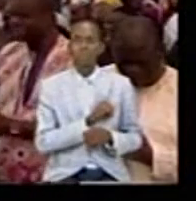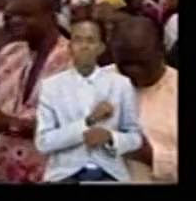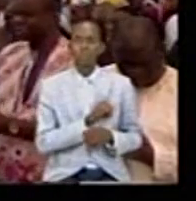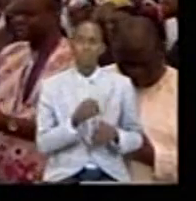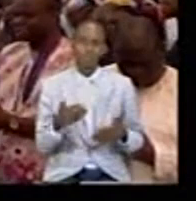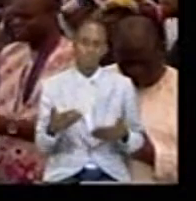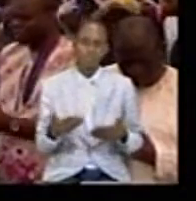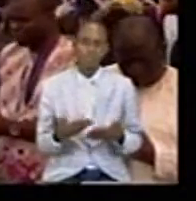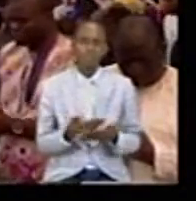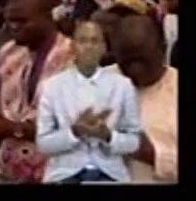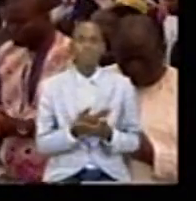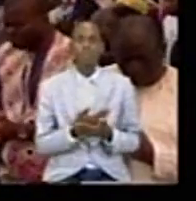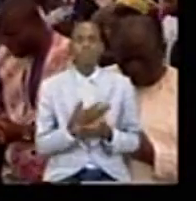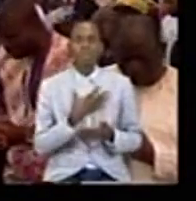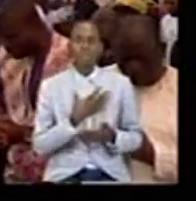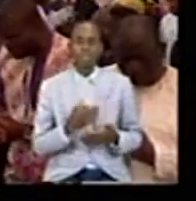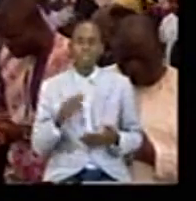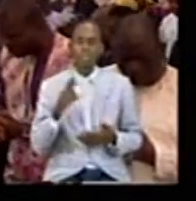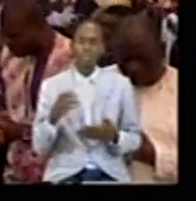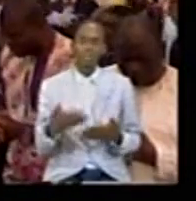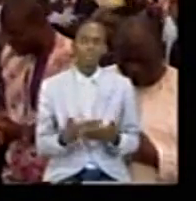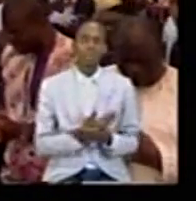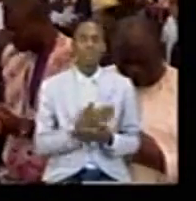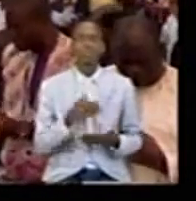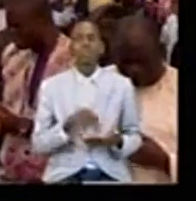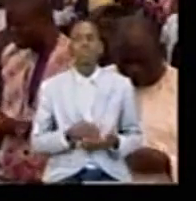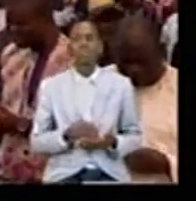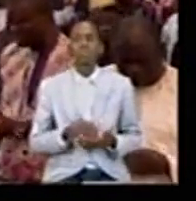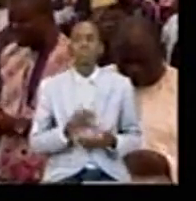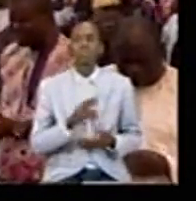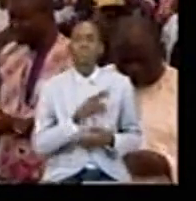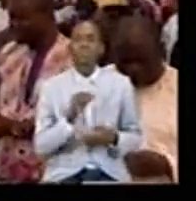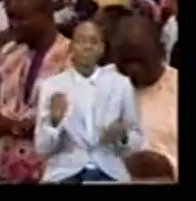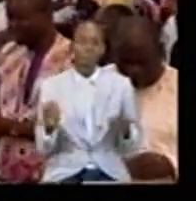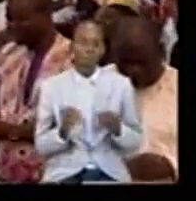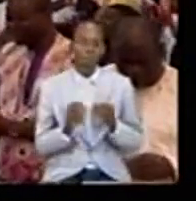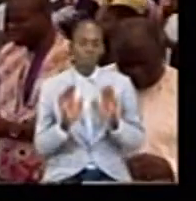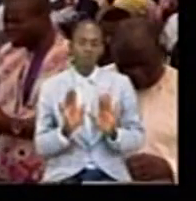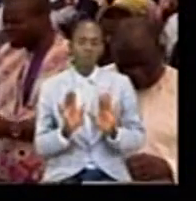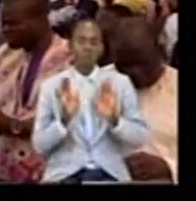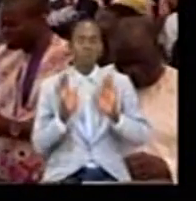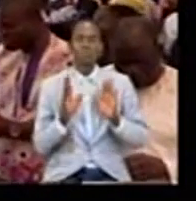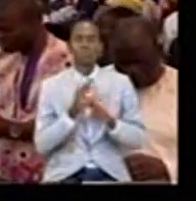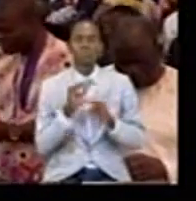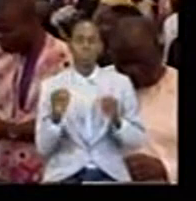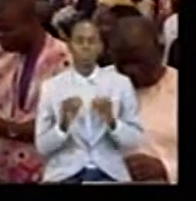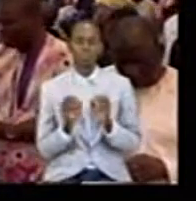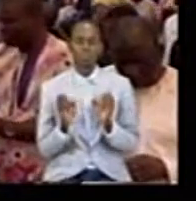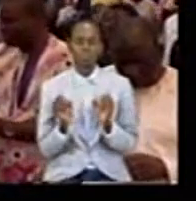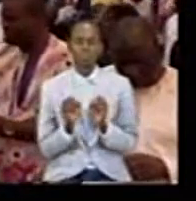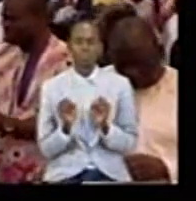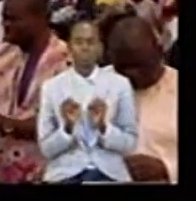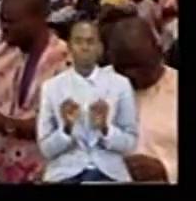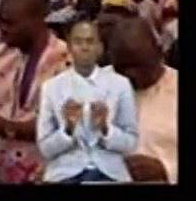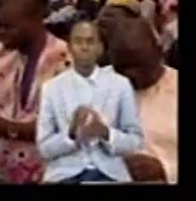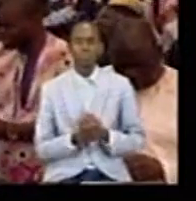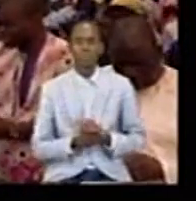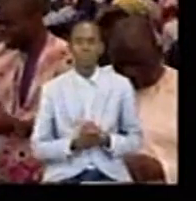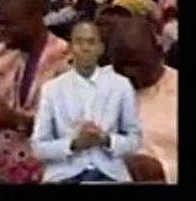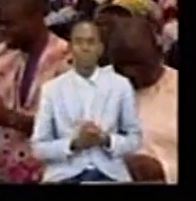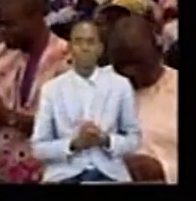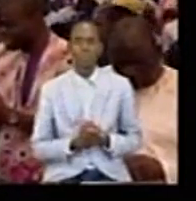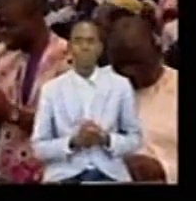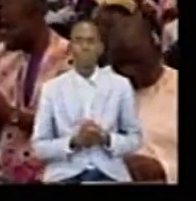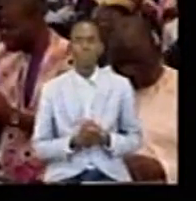New and renewed. No more fear. No more timidity.